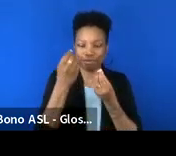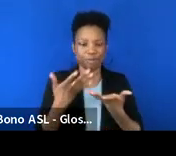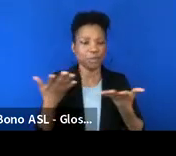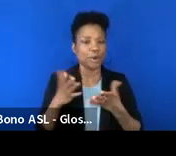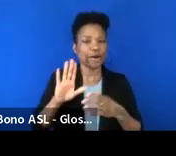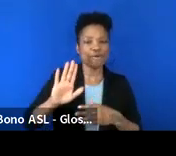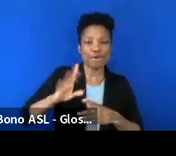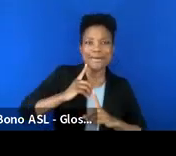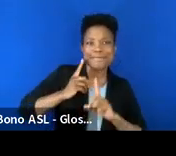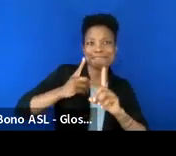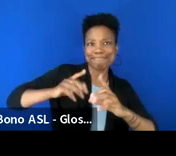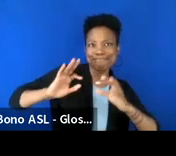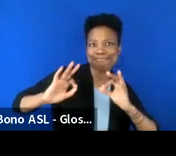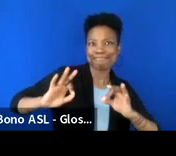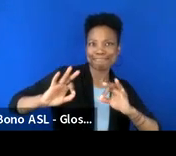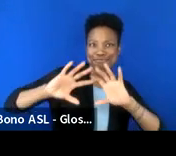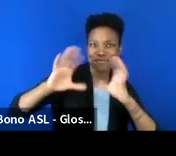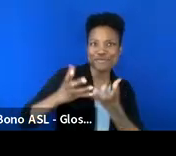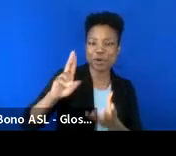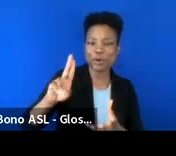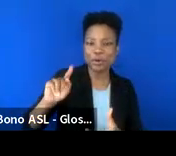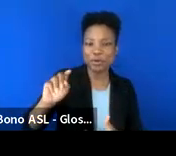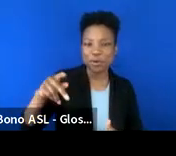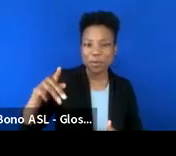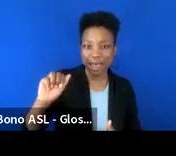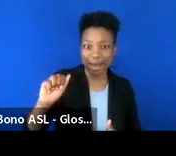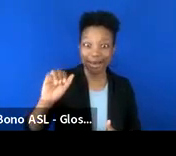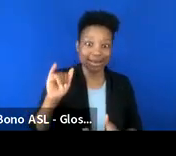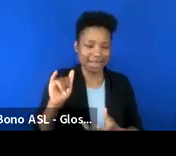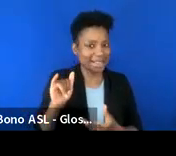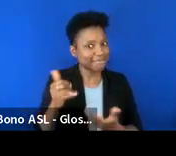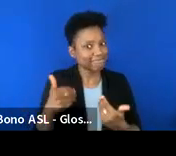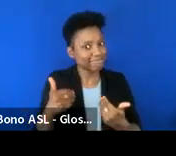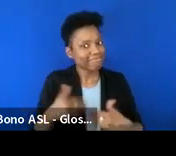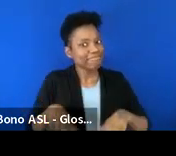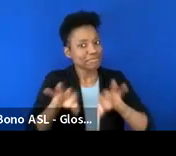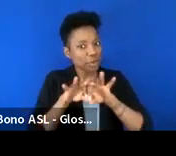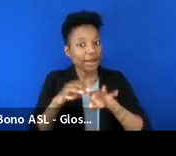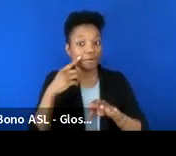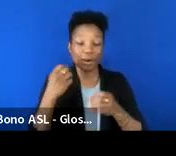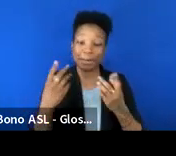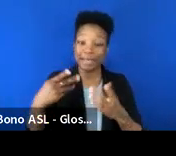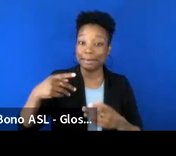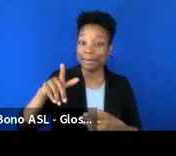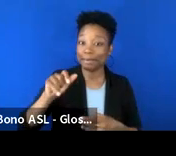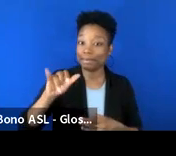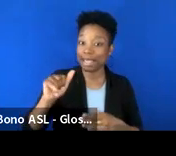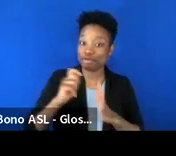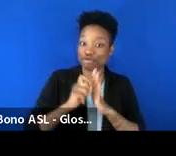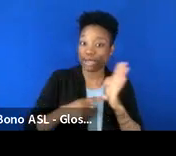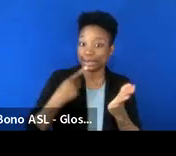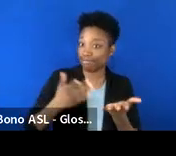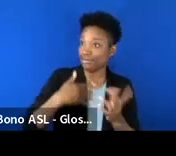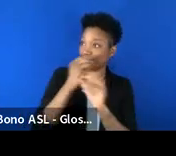looks like. This is a big thing, right? Because for many playwrights, it can be, my vision is just to get my play produced, which we know is